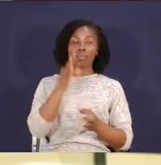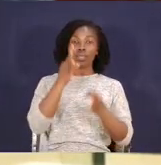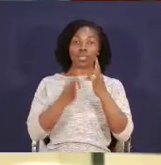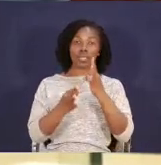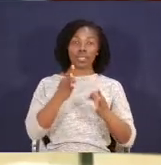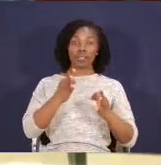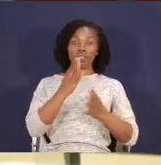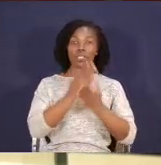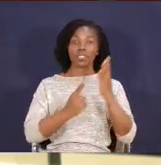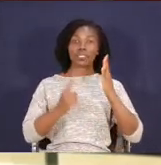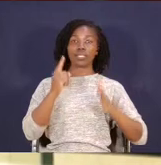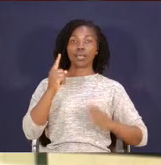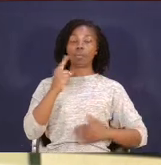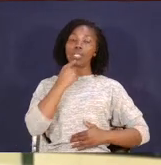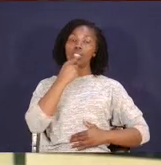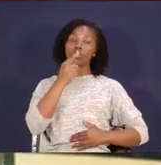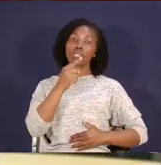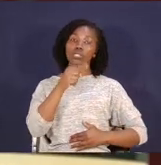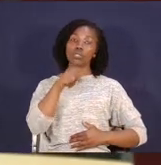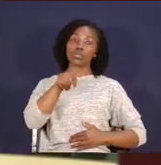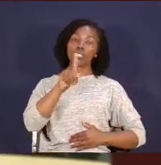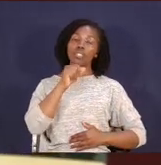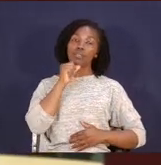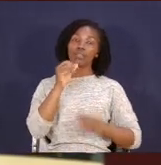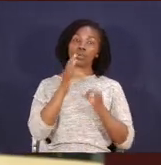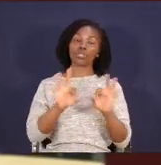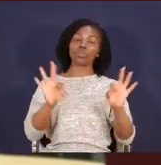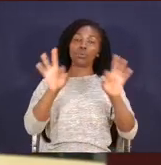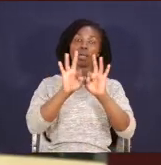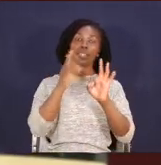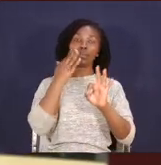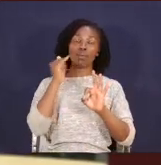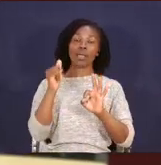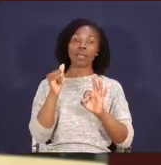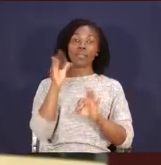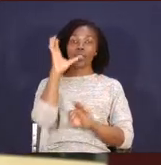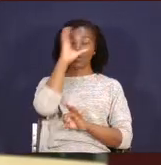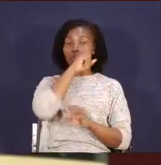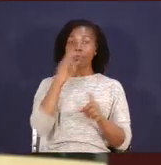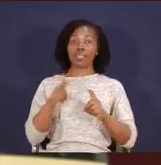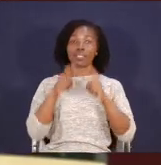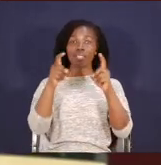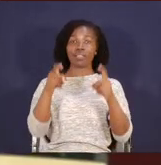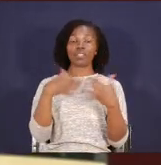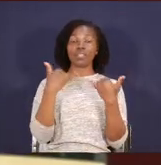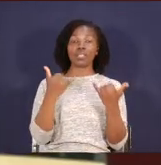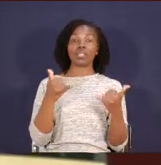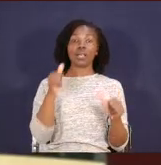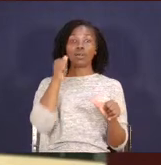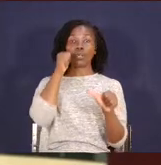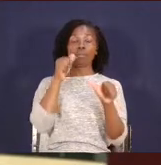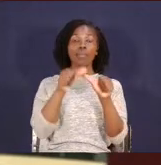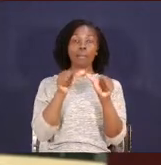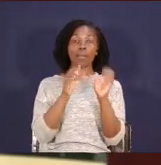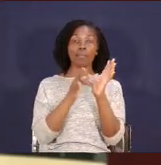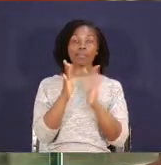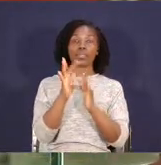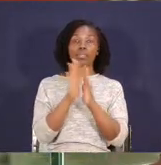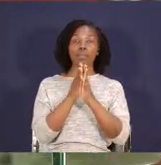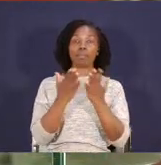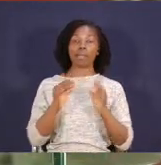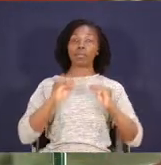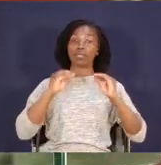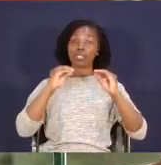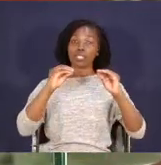somebody told you that you are not worthy because you don't have a gift, now remember the Bible teaches us that you